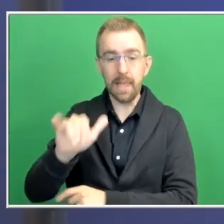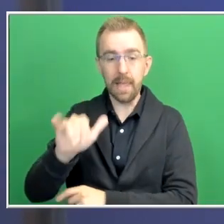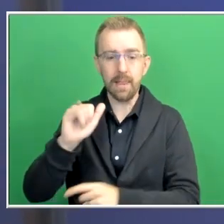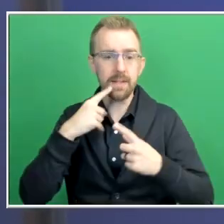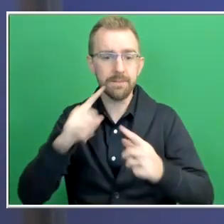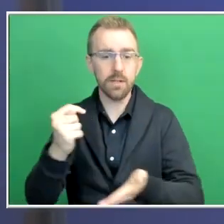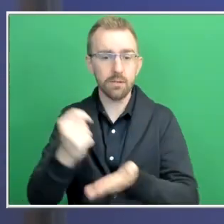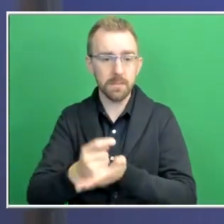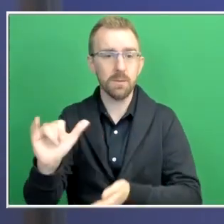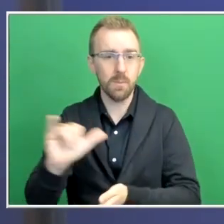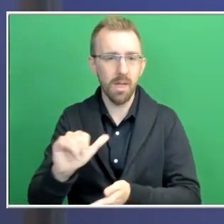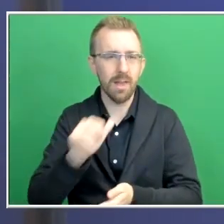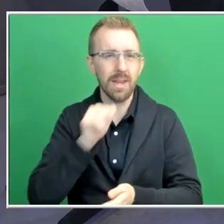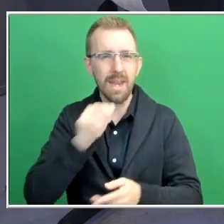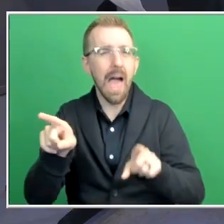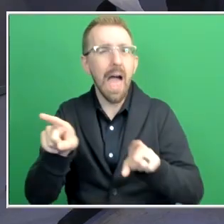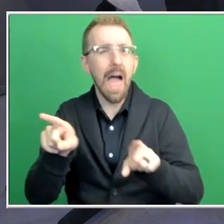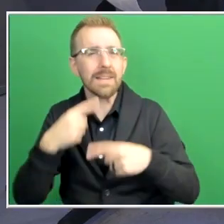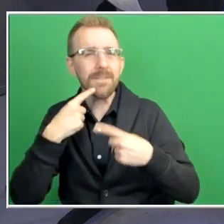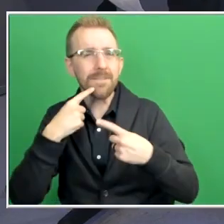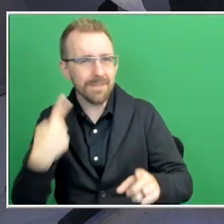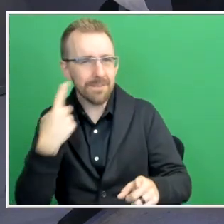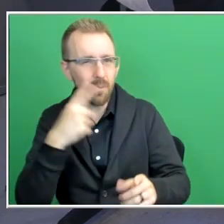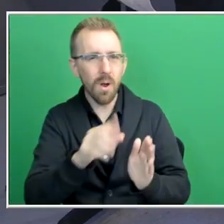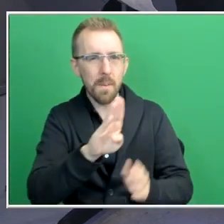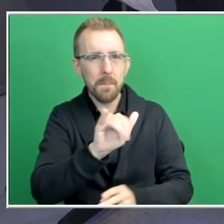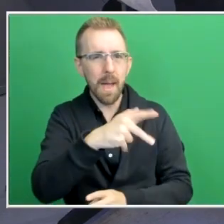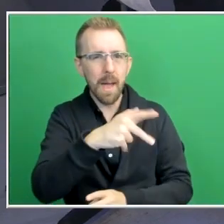of the bypass procedures. So have the numbers of patients